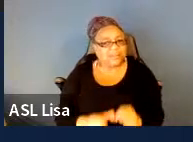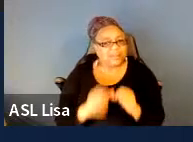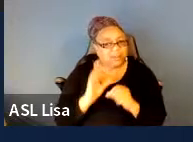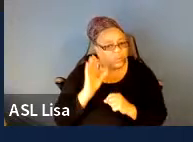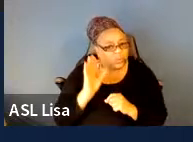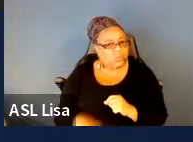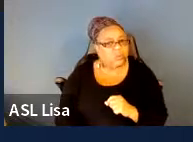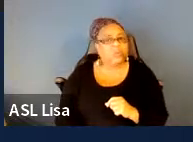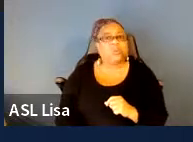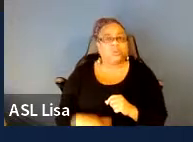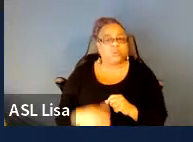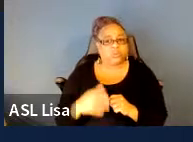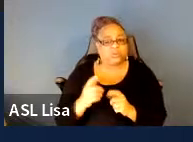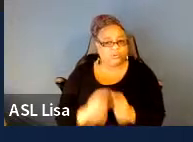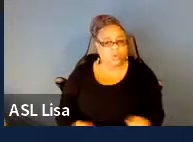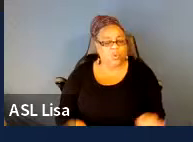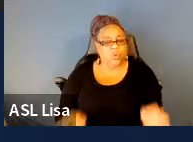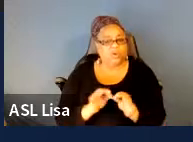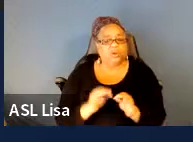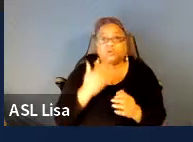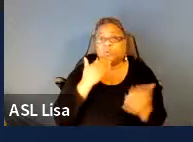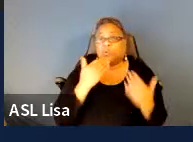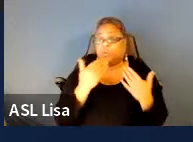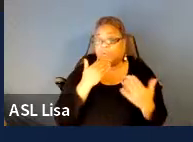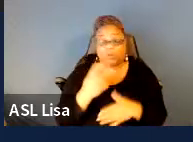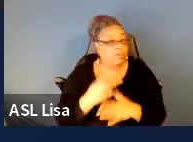ways. So thank you to you both.